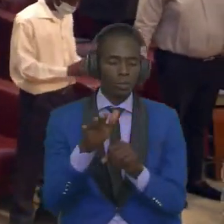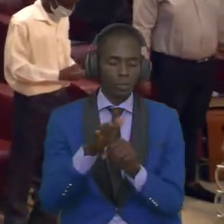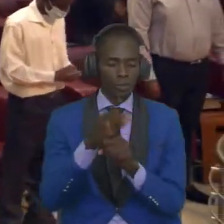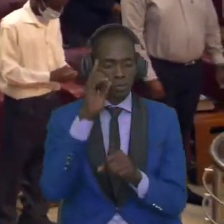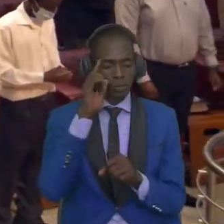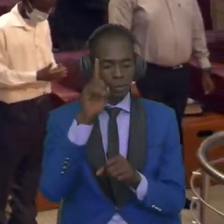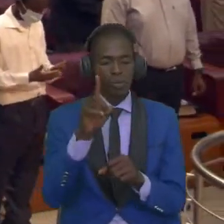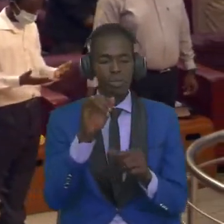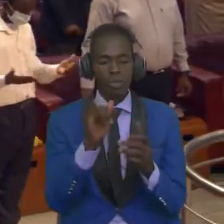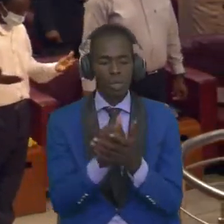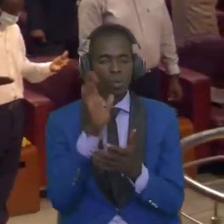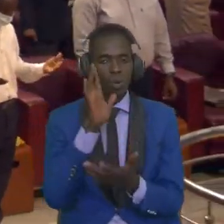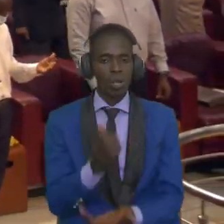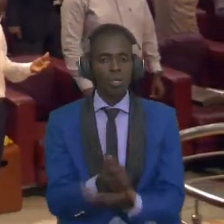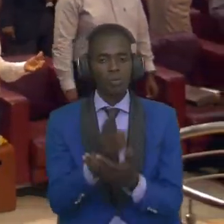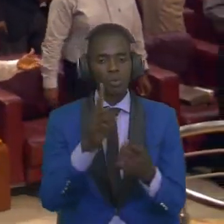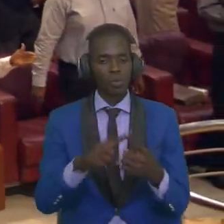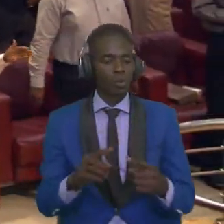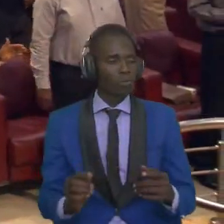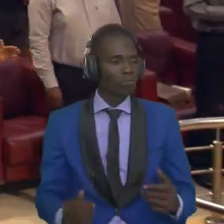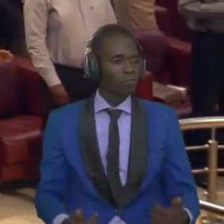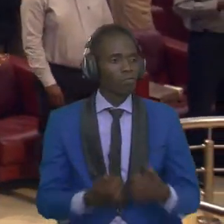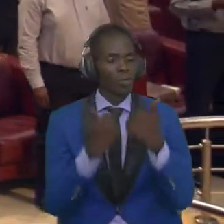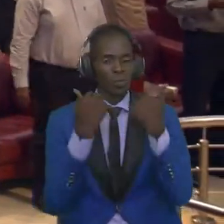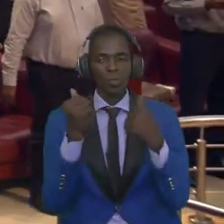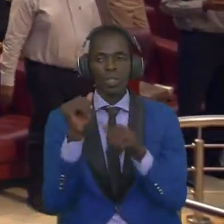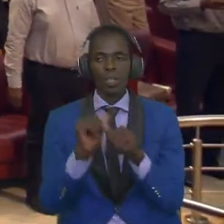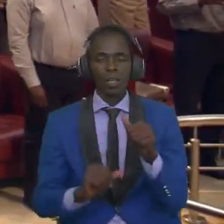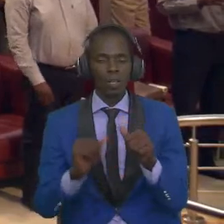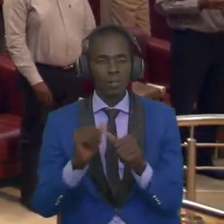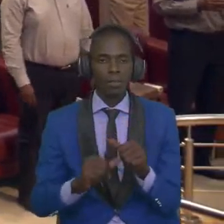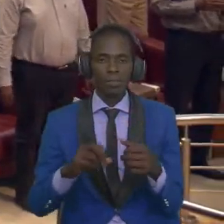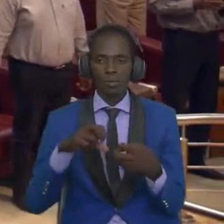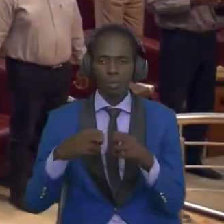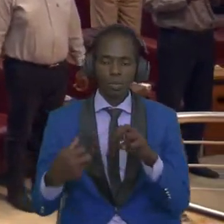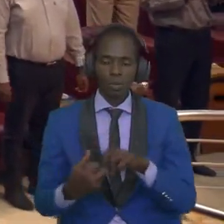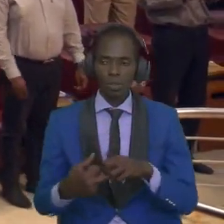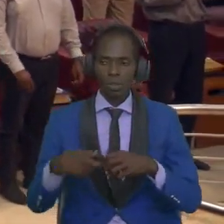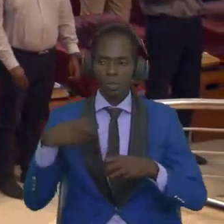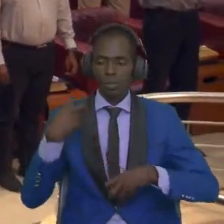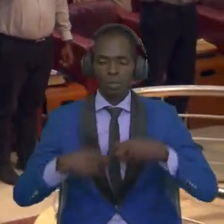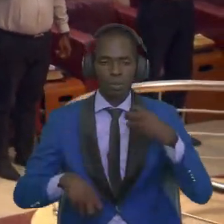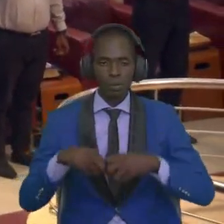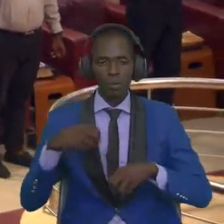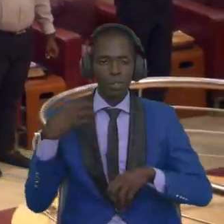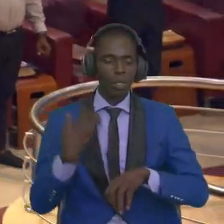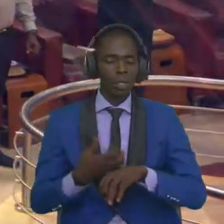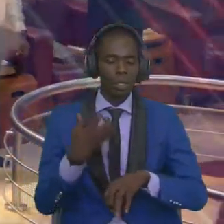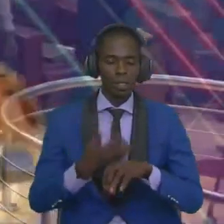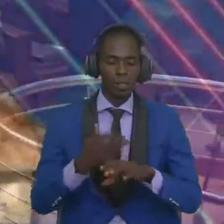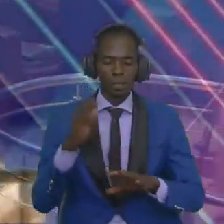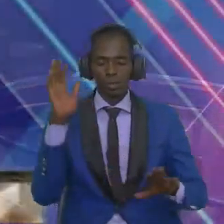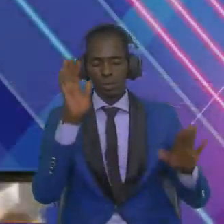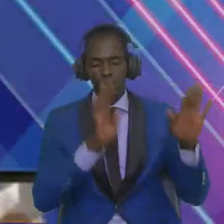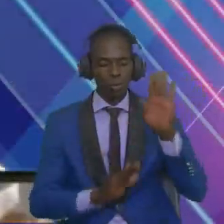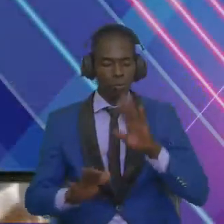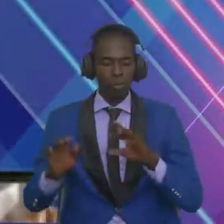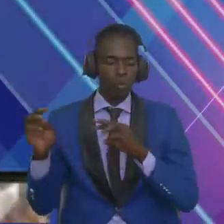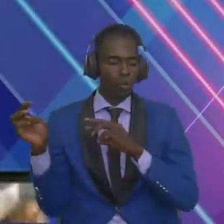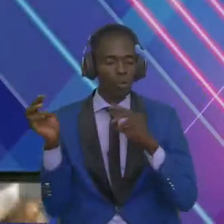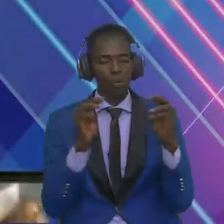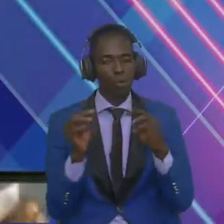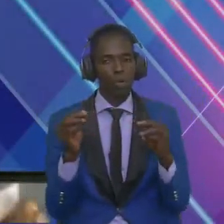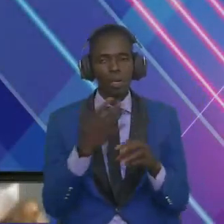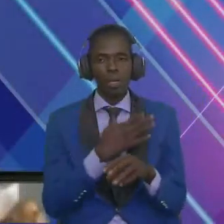every challenge, every trouble, every trial, every condition, every temptation and overcome.